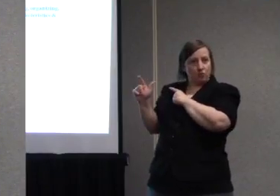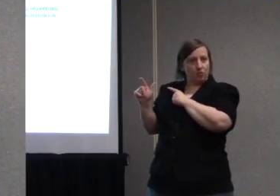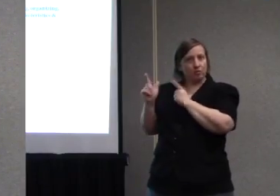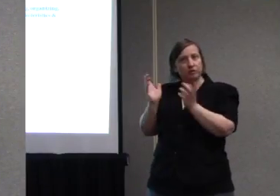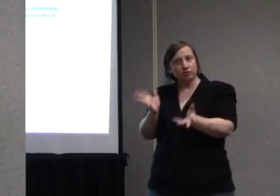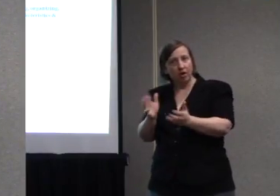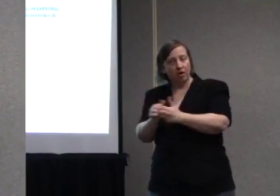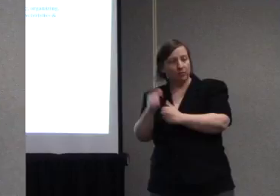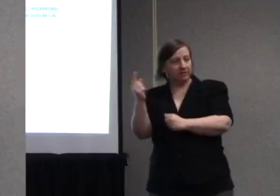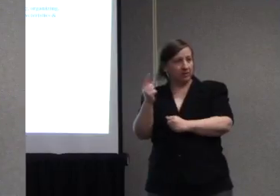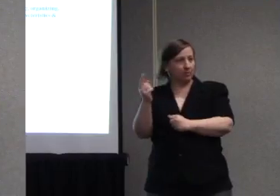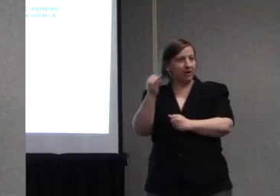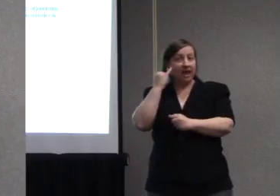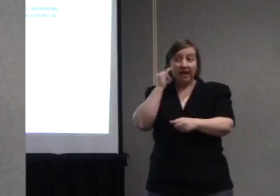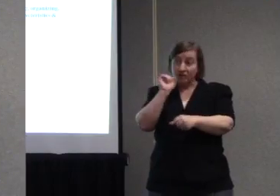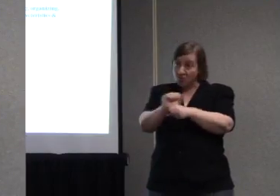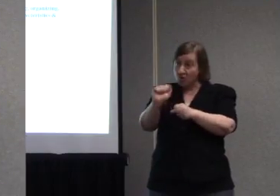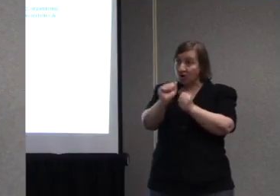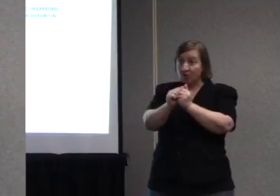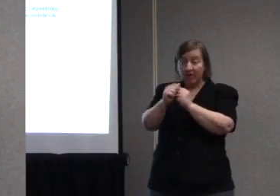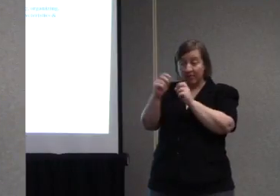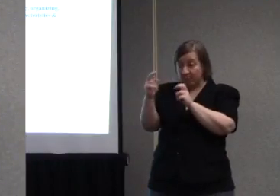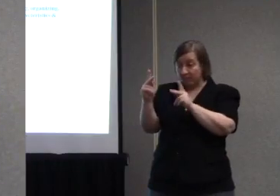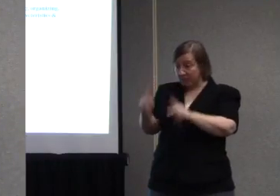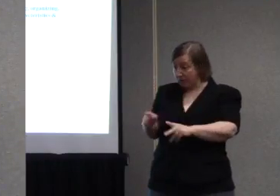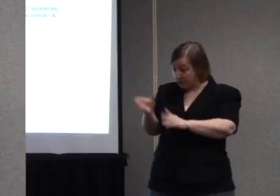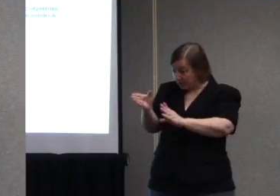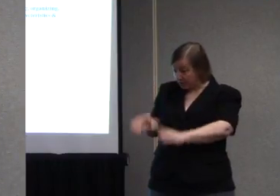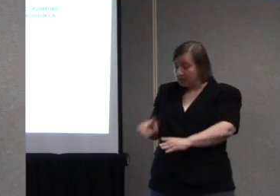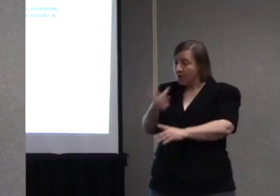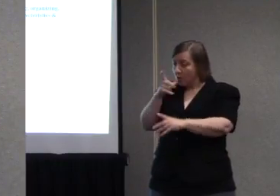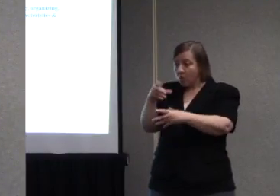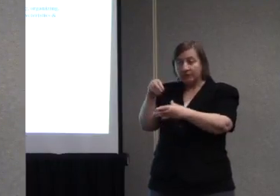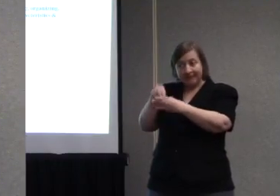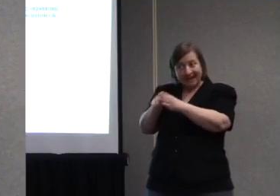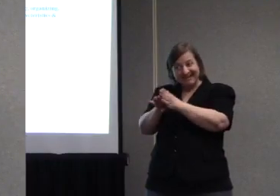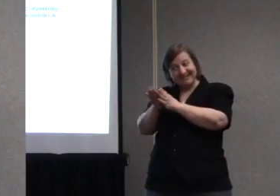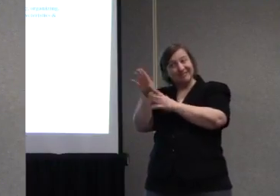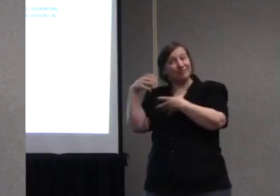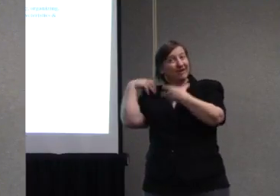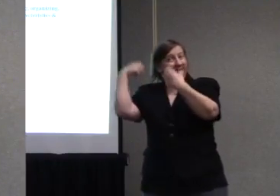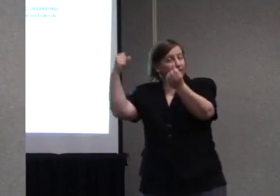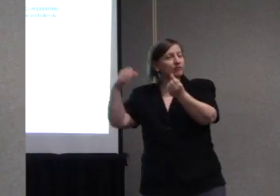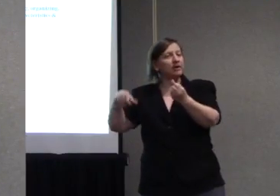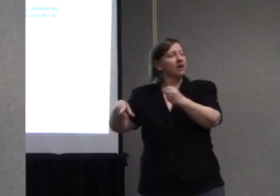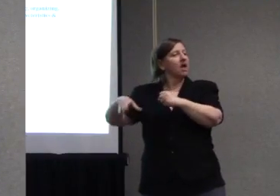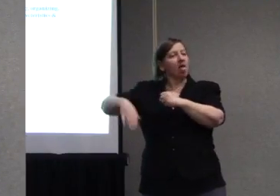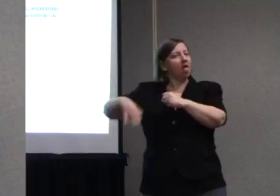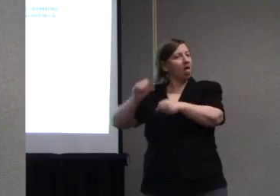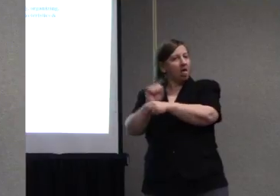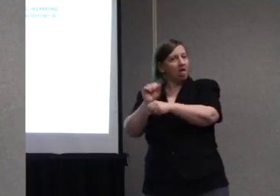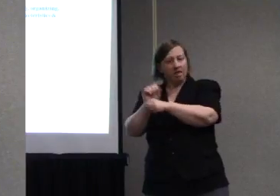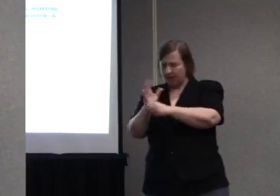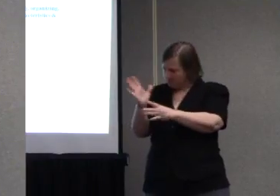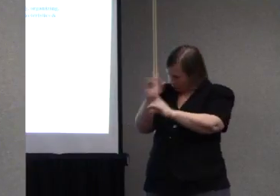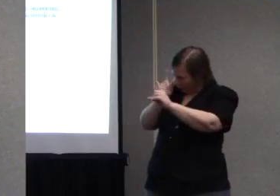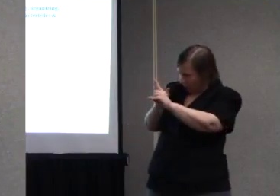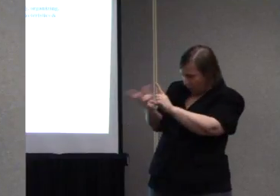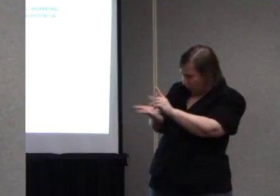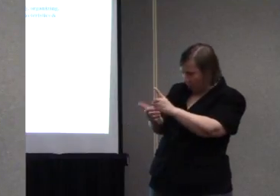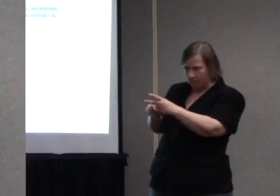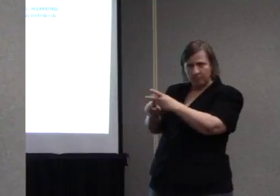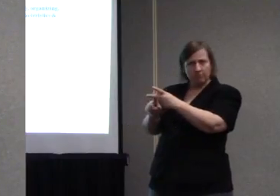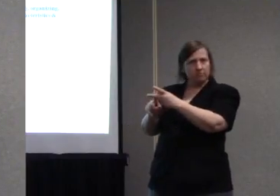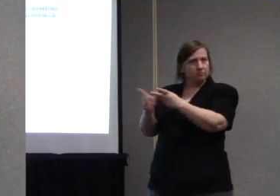consider adding this tool as you're talking with someone. If you're working with someone who's in recovery and not employed, and you